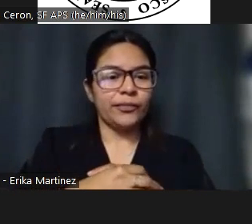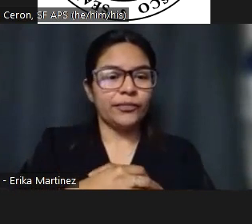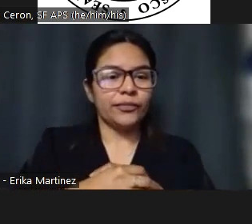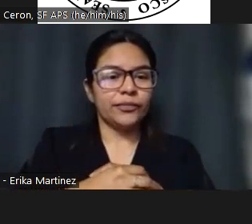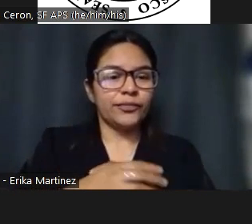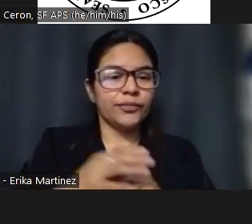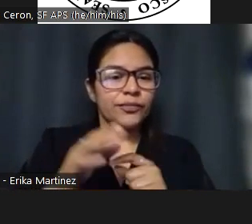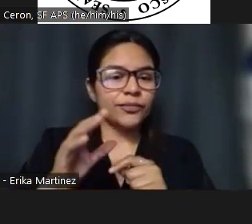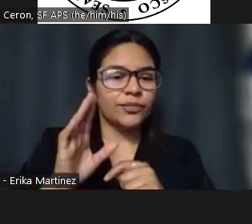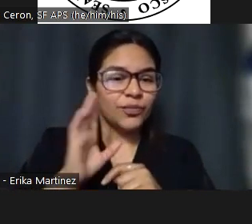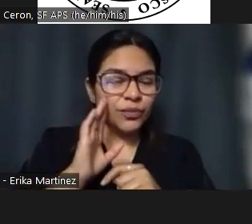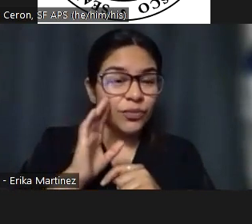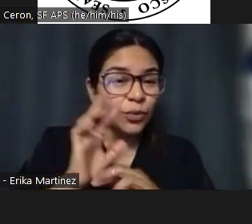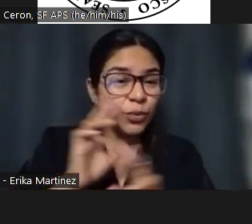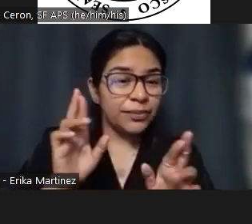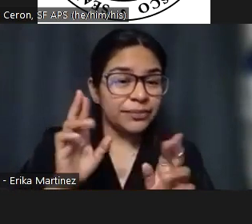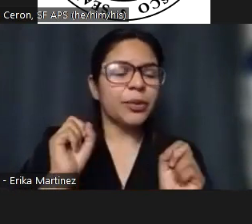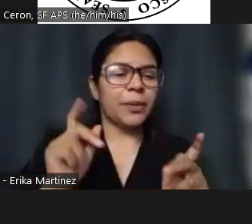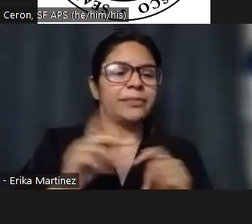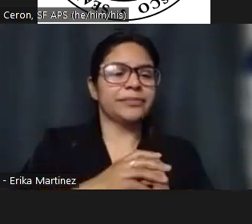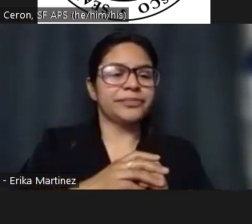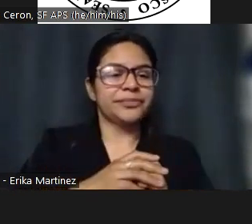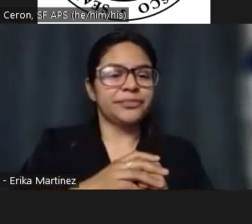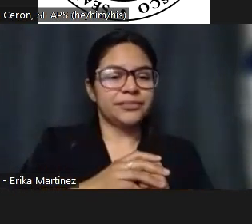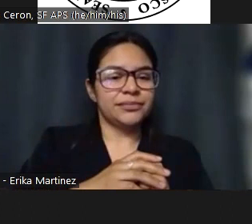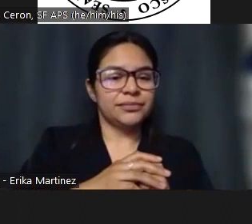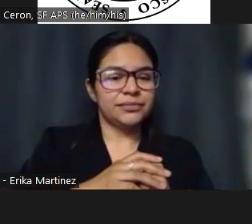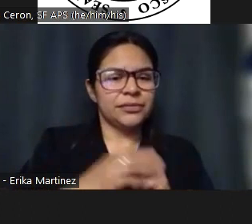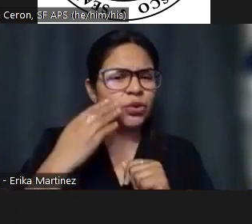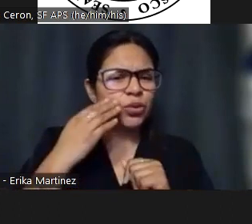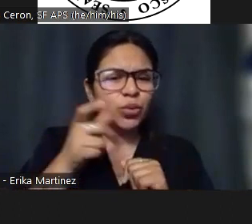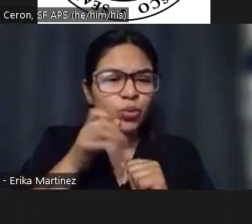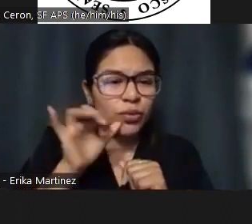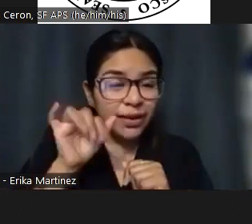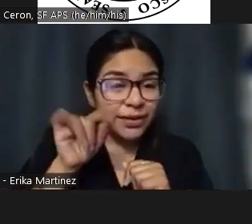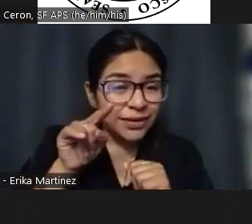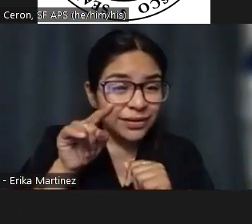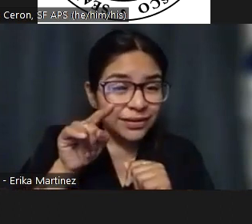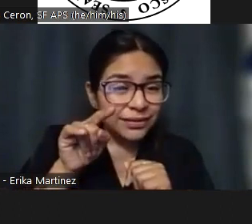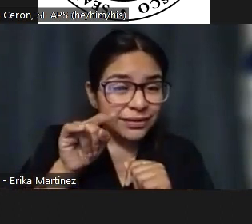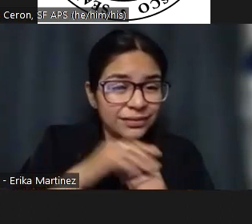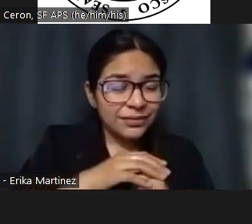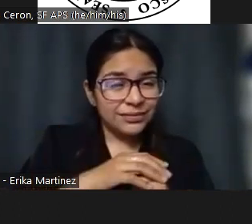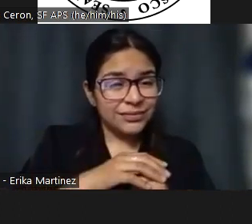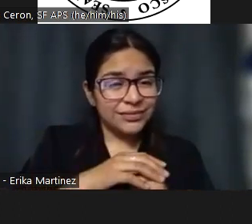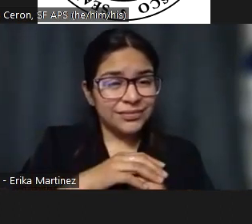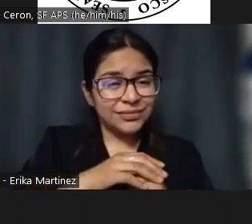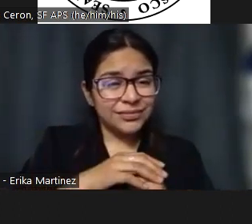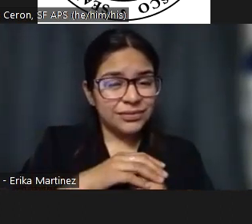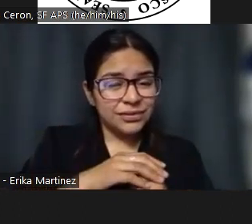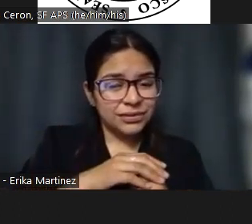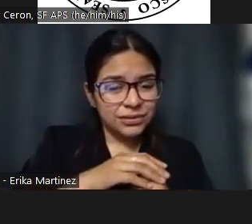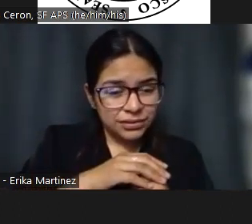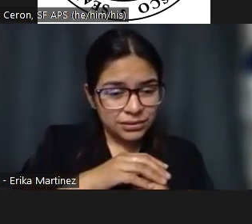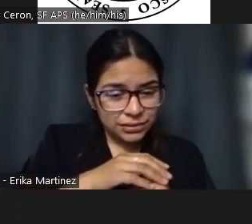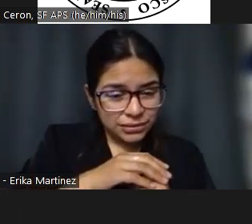I've asked, okay, to rename. I don't know who that is. Janie Whiteford. I'm with